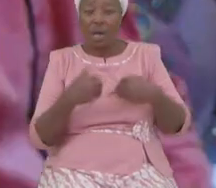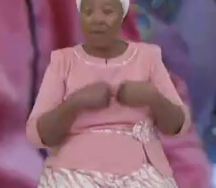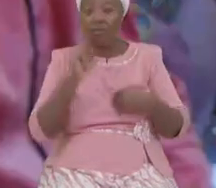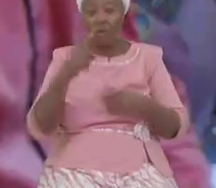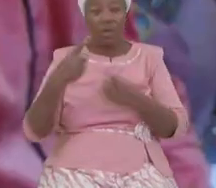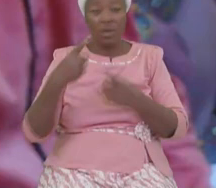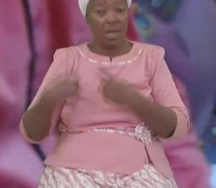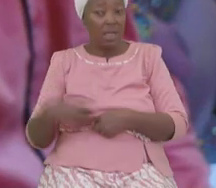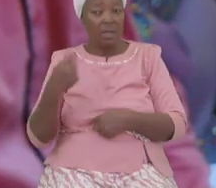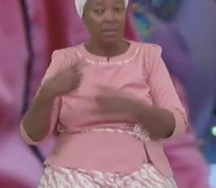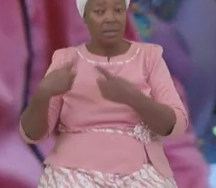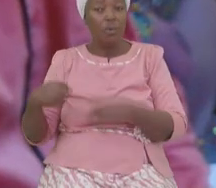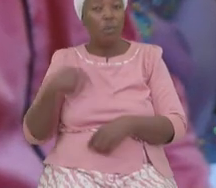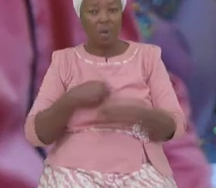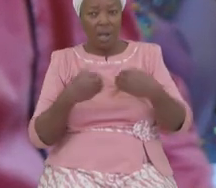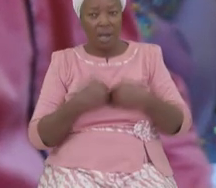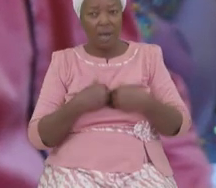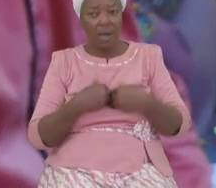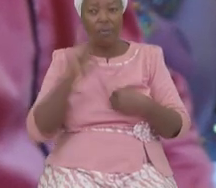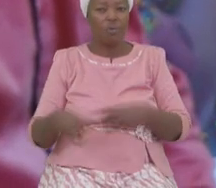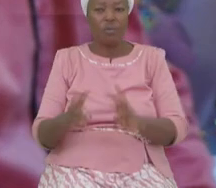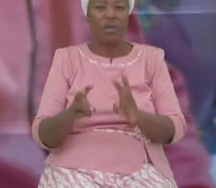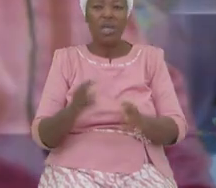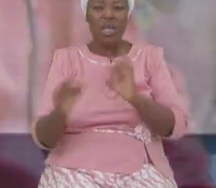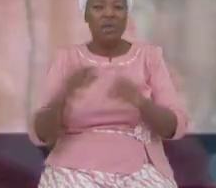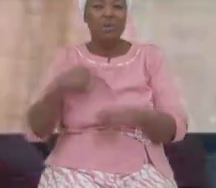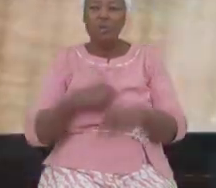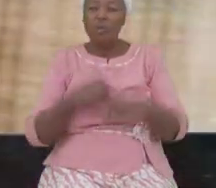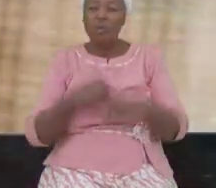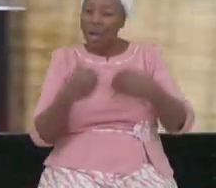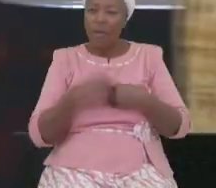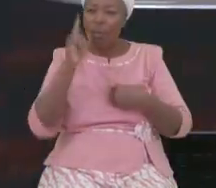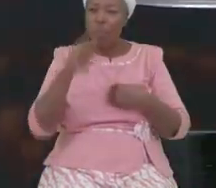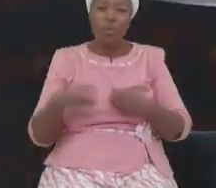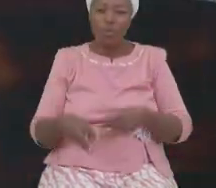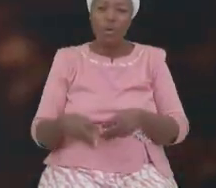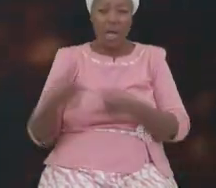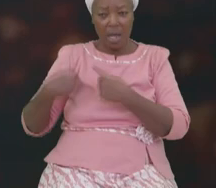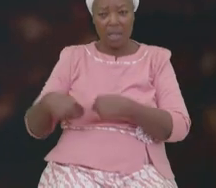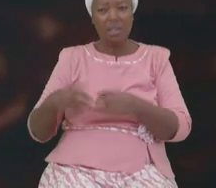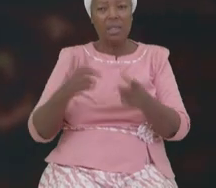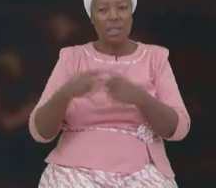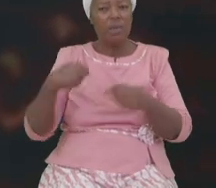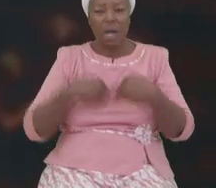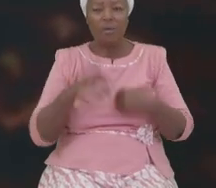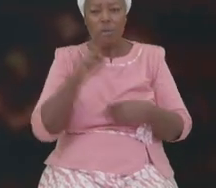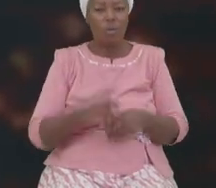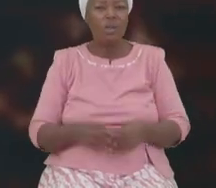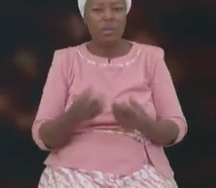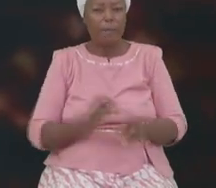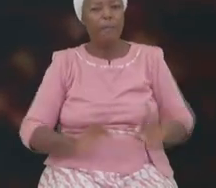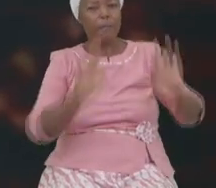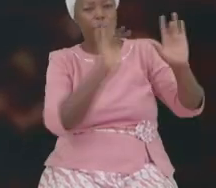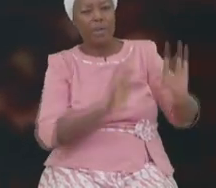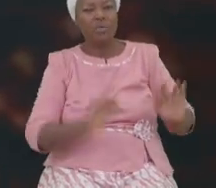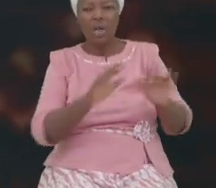heart, we'll have one way. If we have one heart, we'll have one passion. We'll